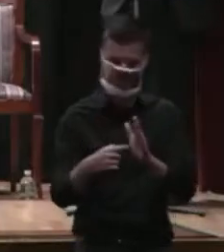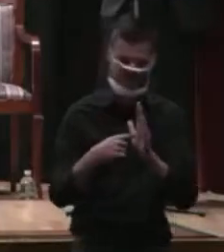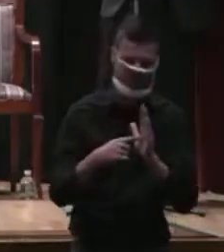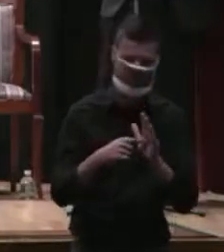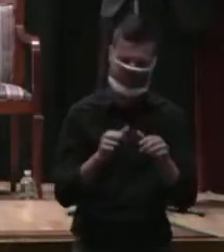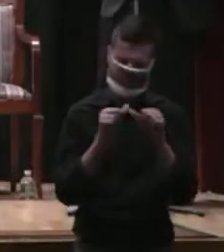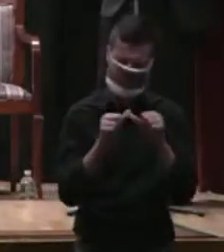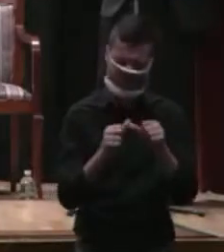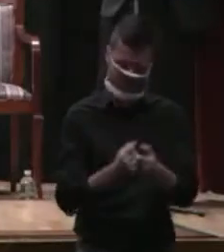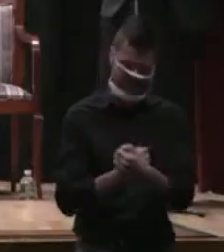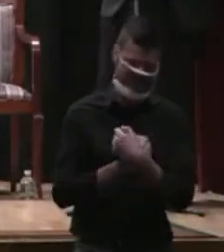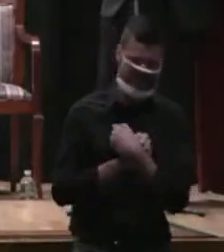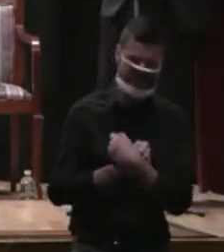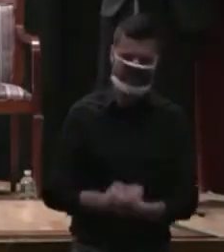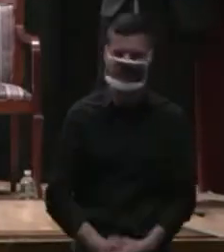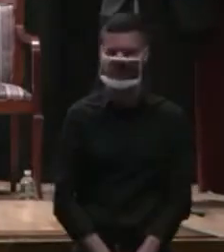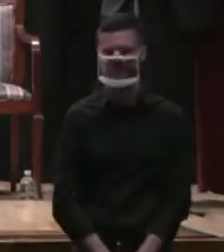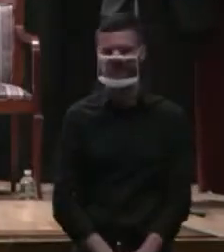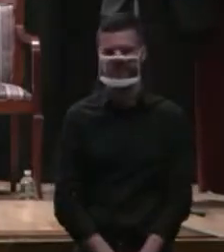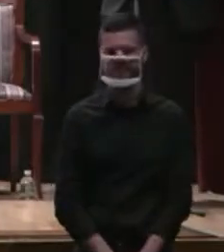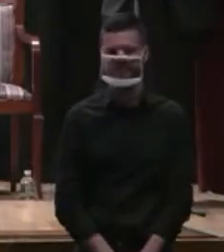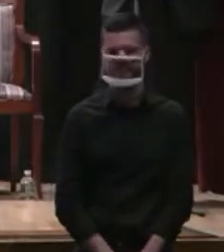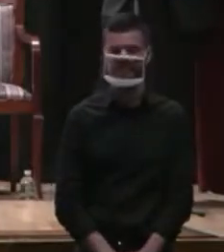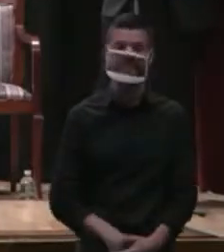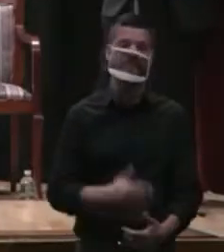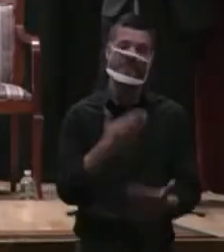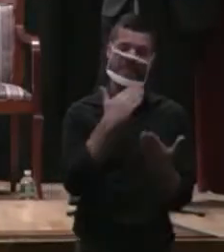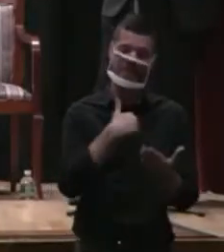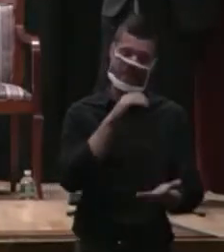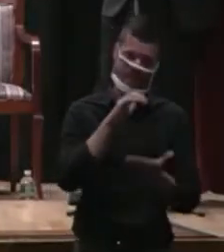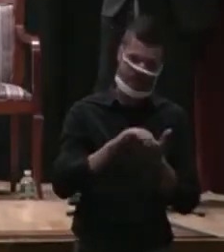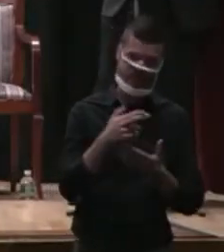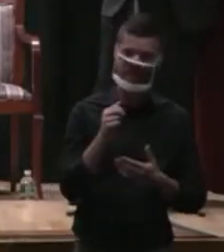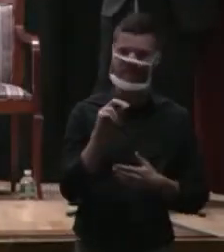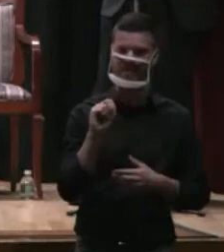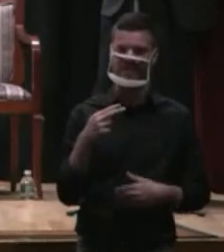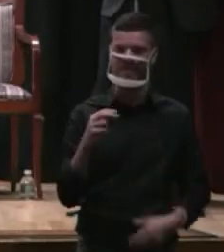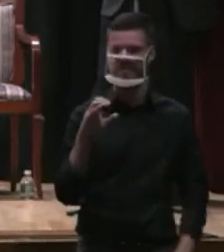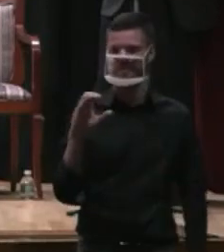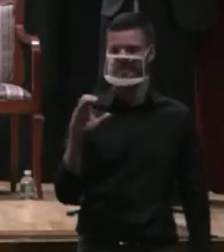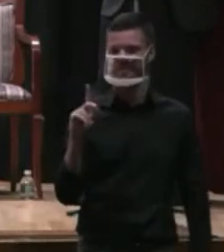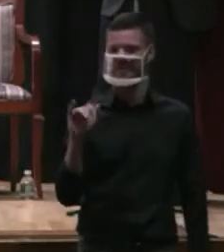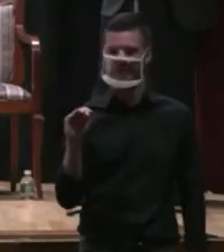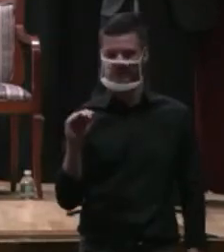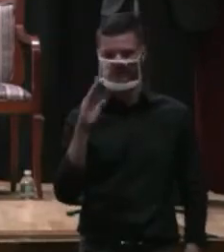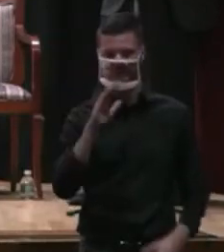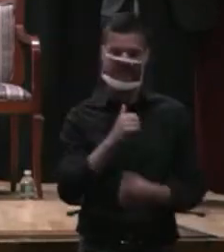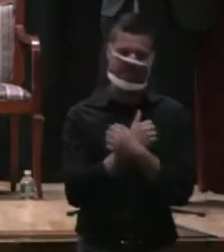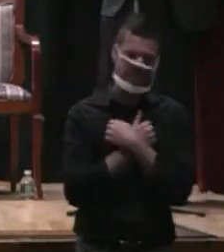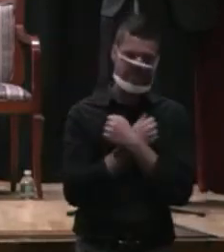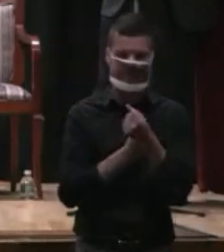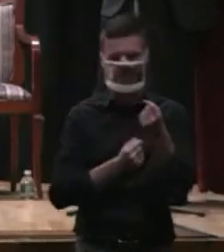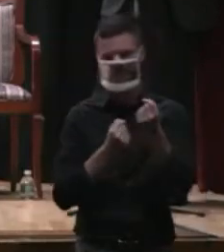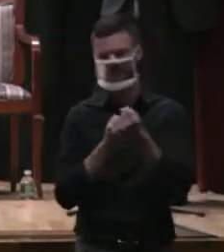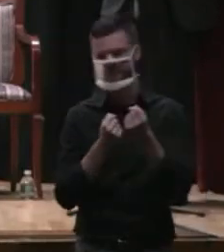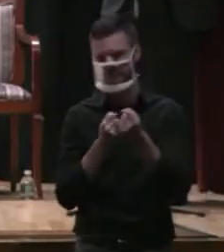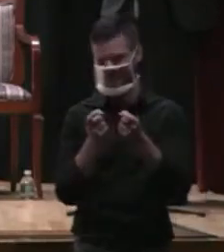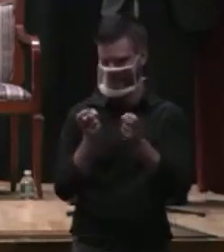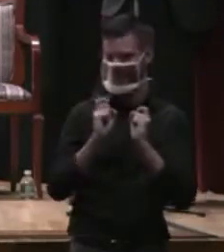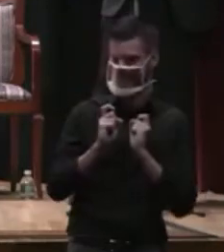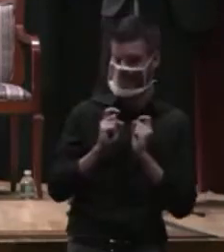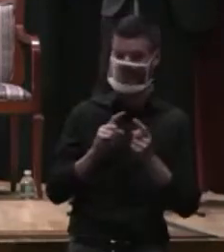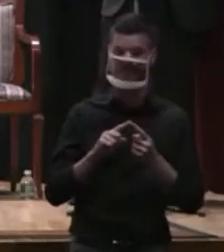love in his path. Also, I want to thank my wife, Hannah C. Kim, for the love and support she has given me.